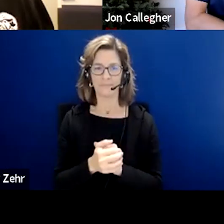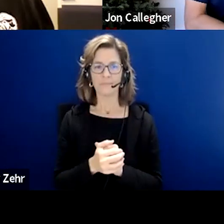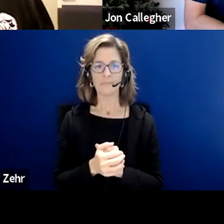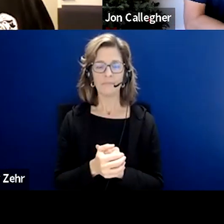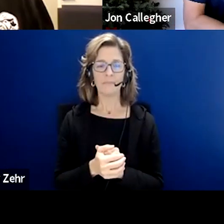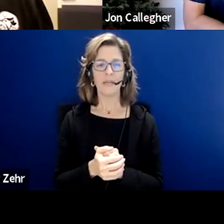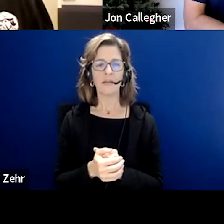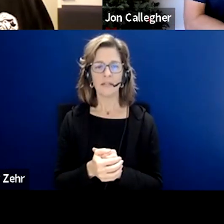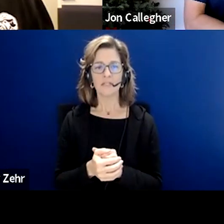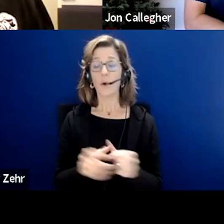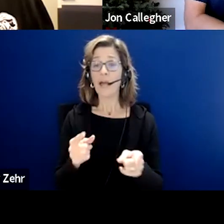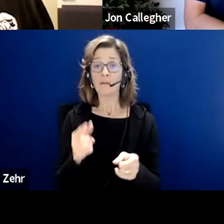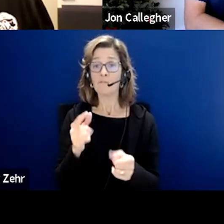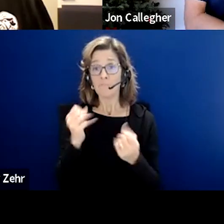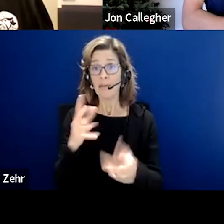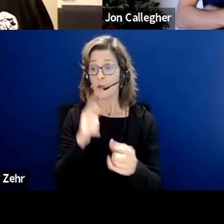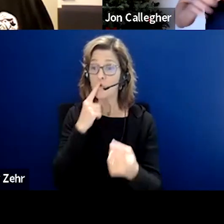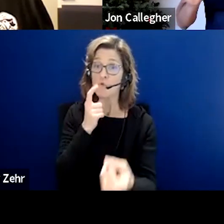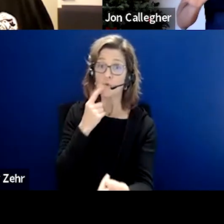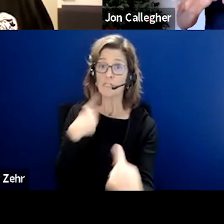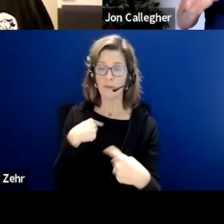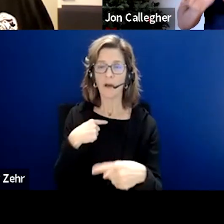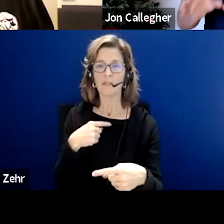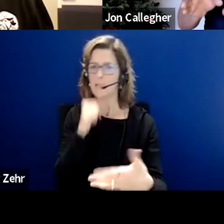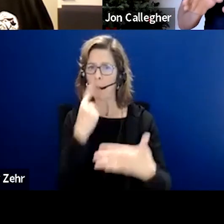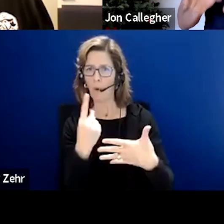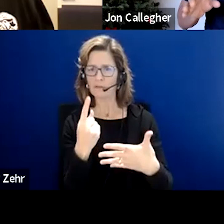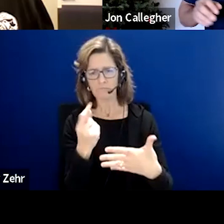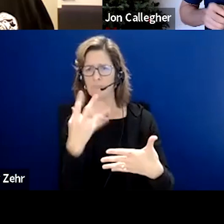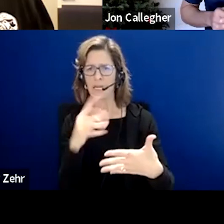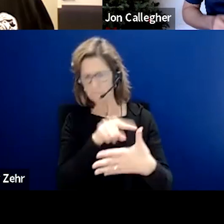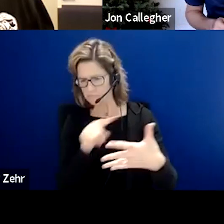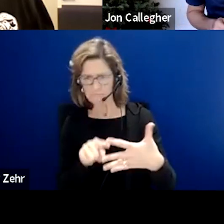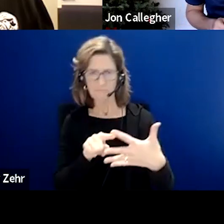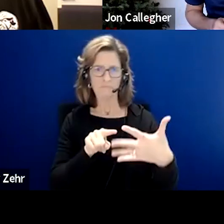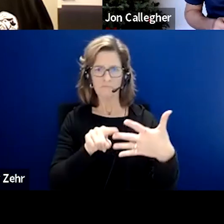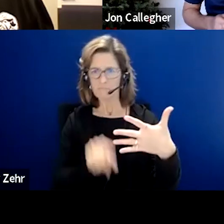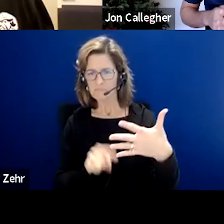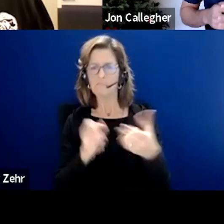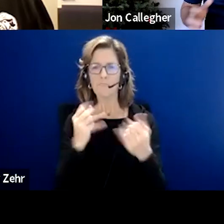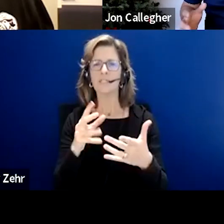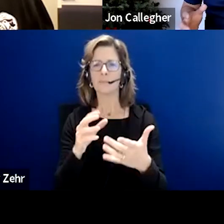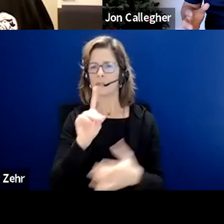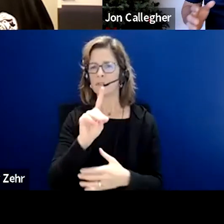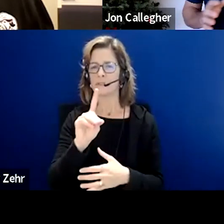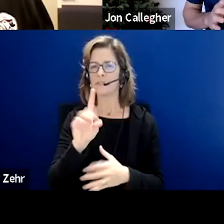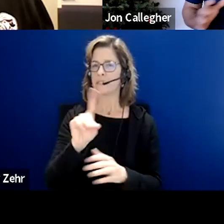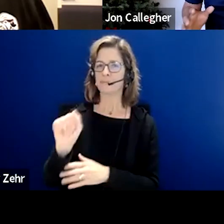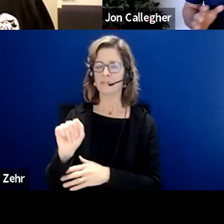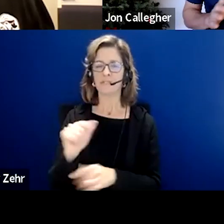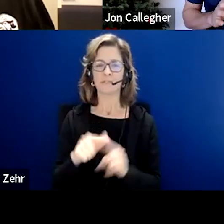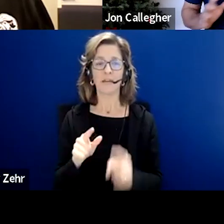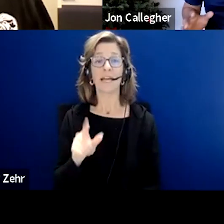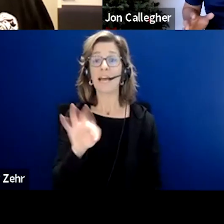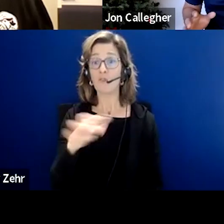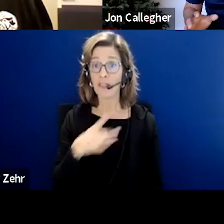multiple disabilities. But without going too much into that kind of detail, for anyone who loves tables and